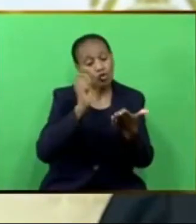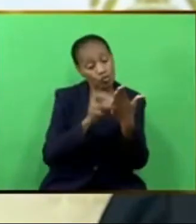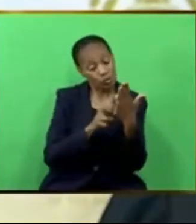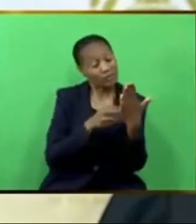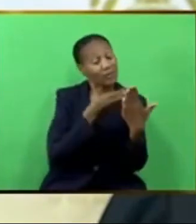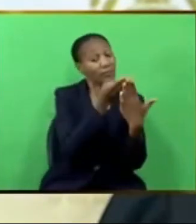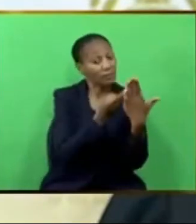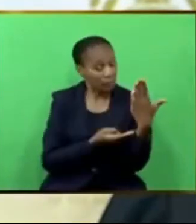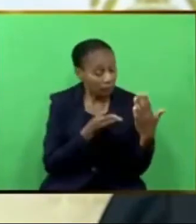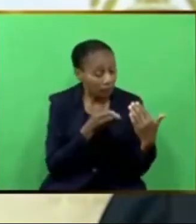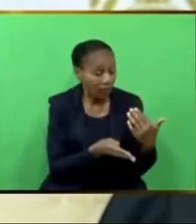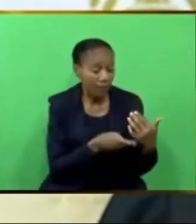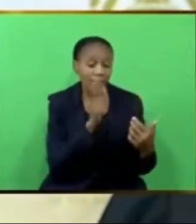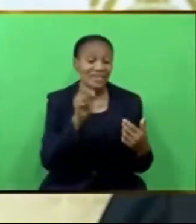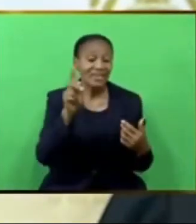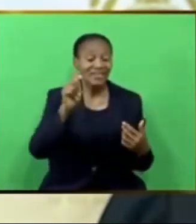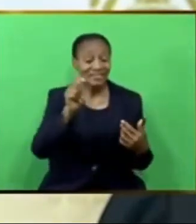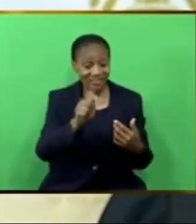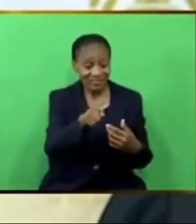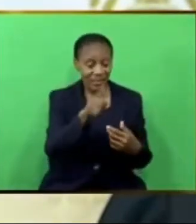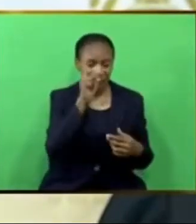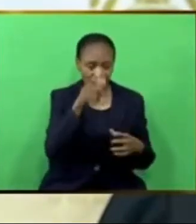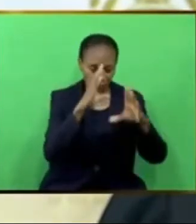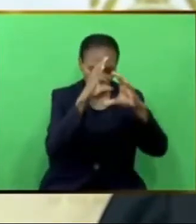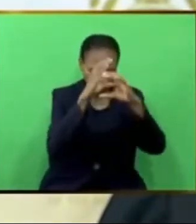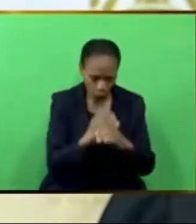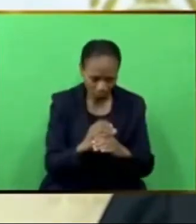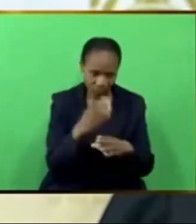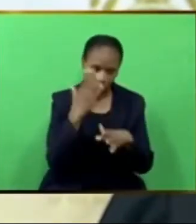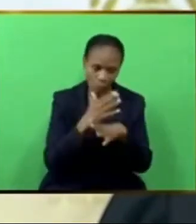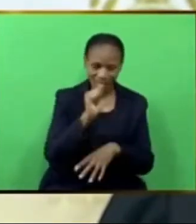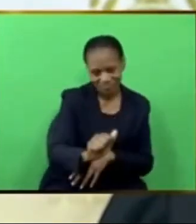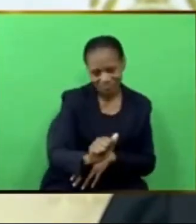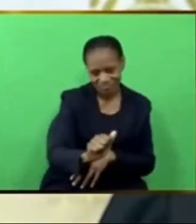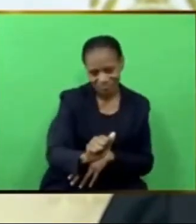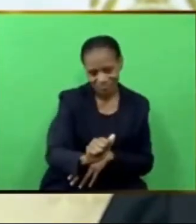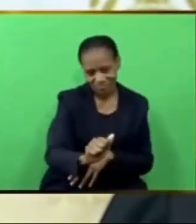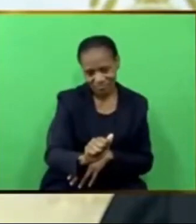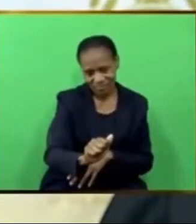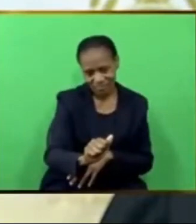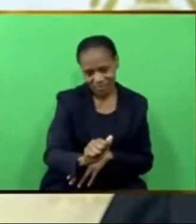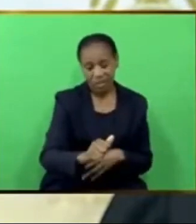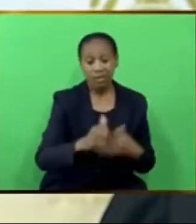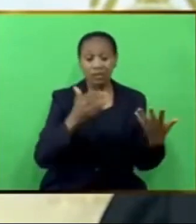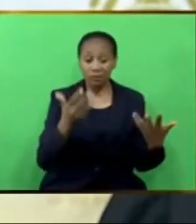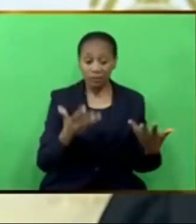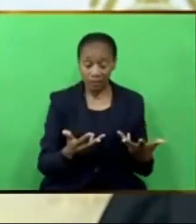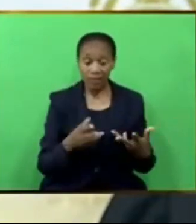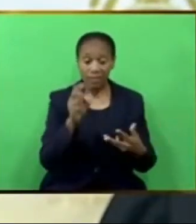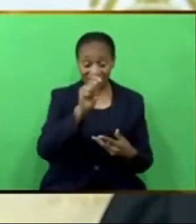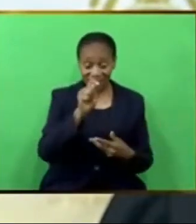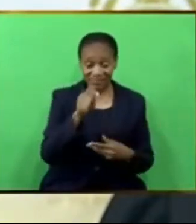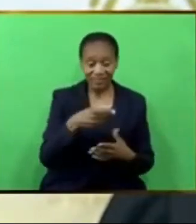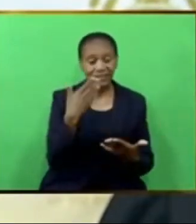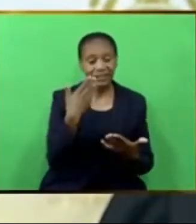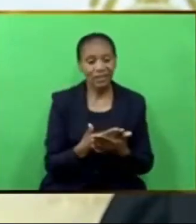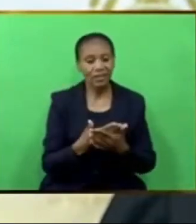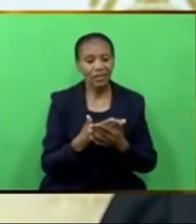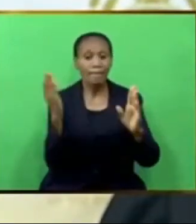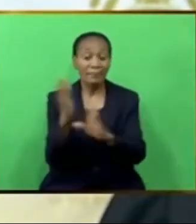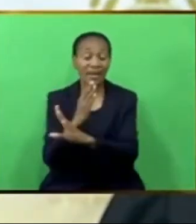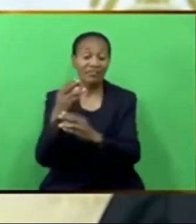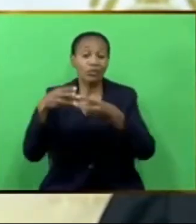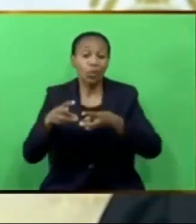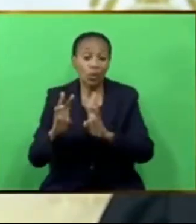These conditions require Transnet to focus on its core activities and for the entity to introduce private sector